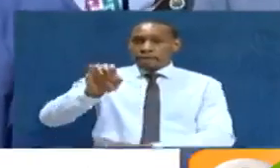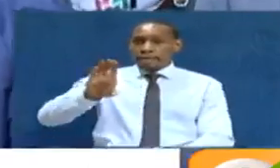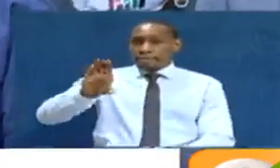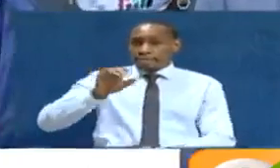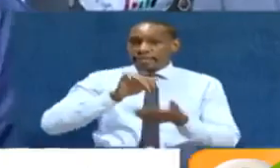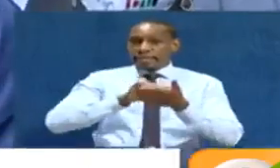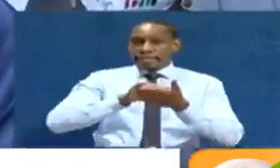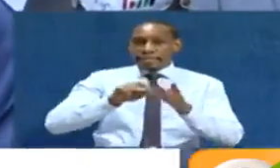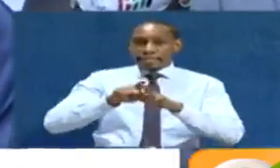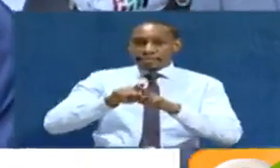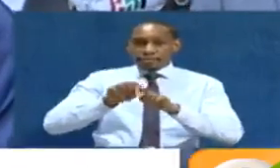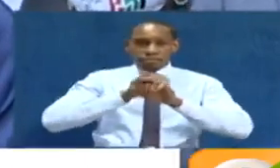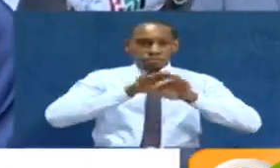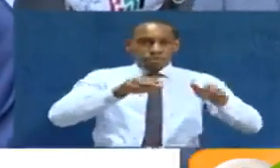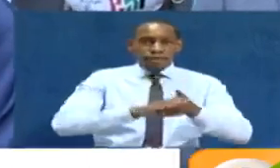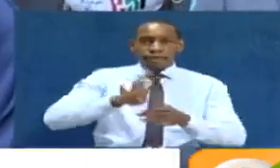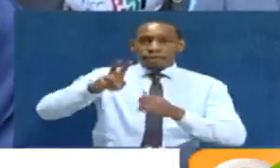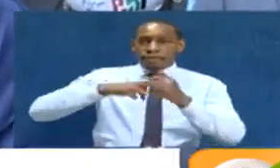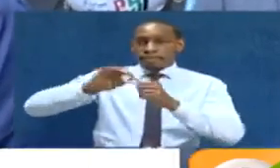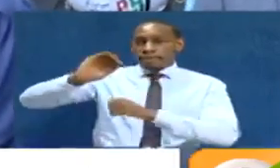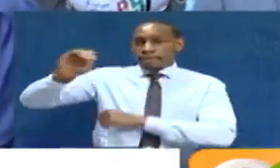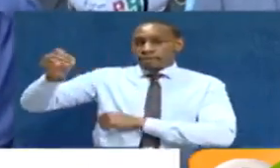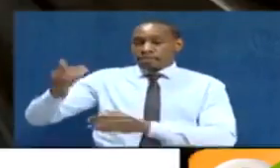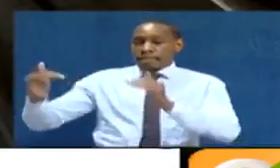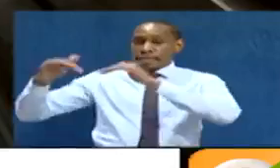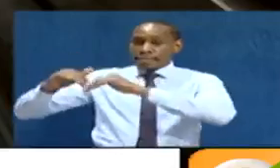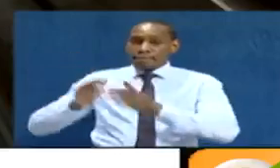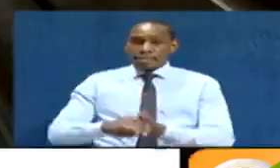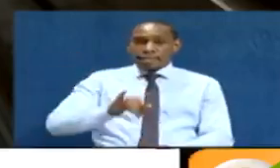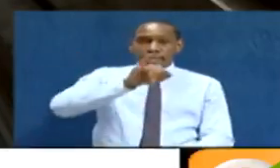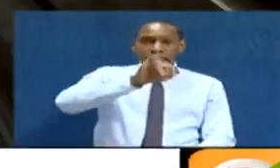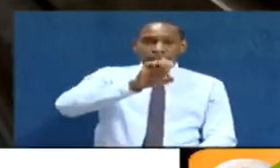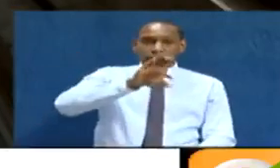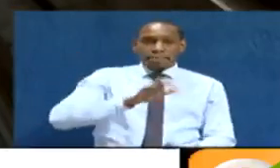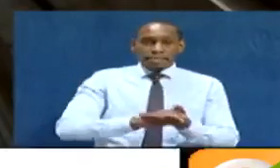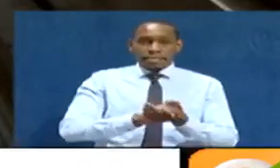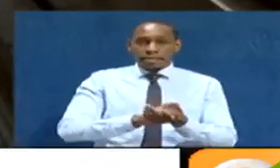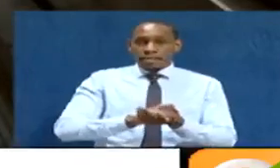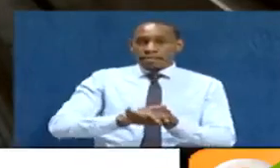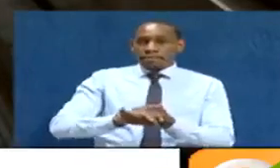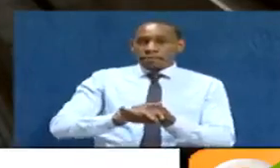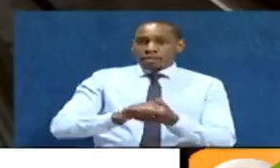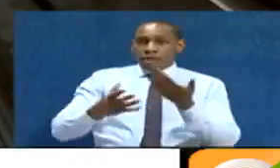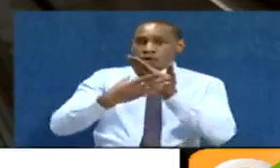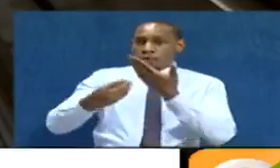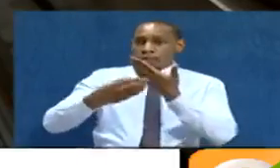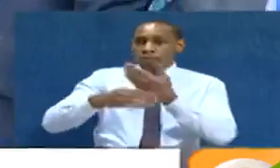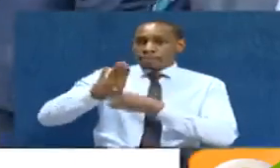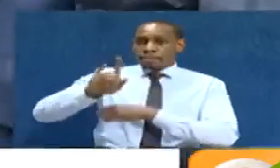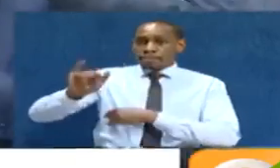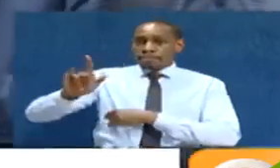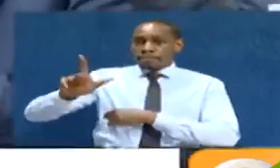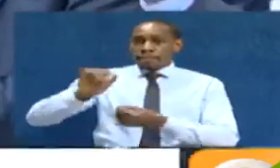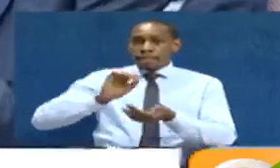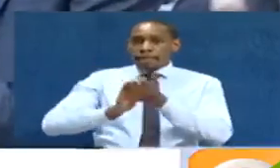IEBC that was to be transmitted to the 47 county assemblies. IEBC could only make copies of the bill without any